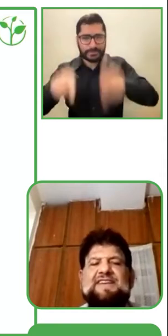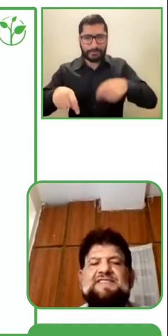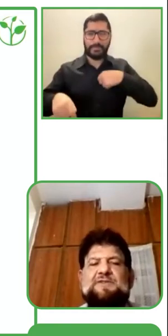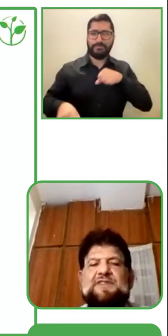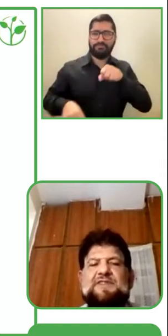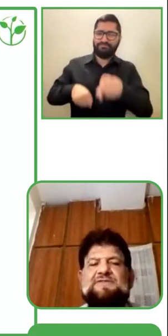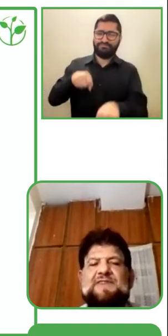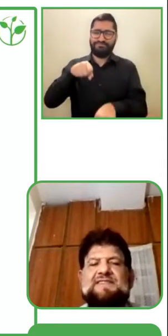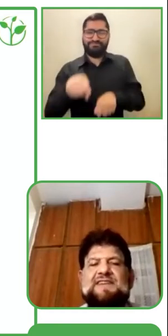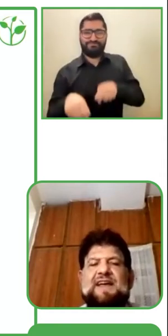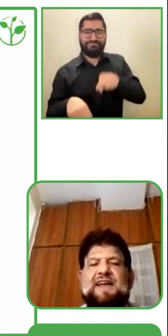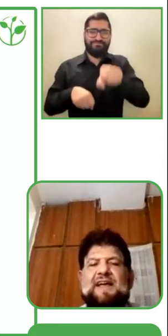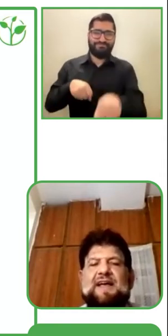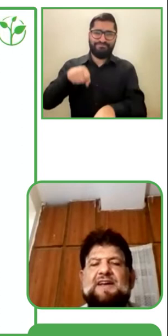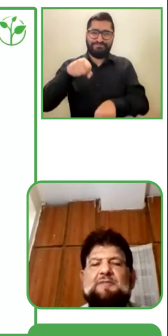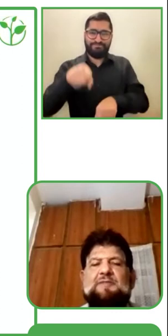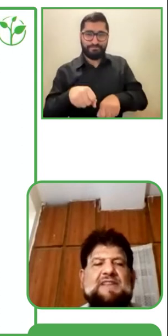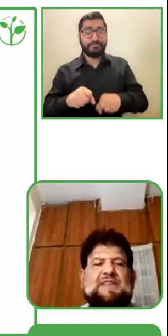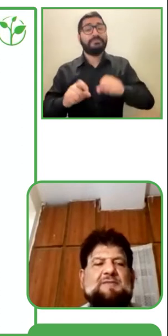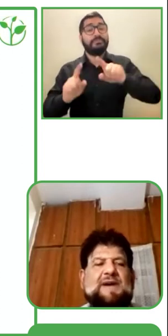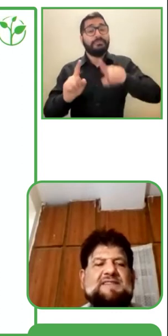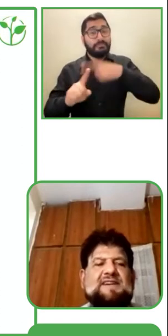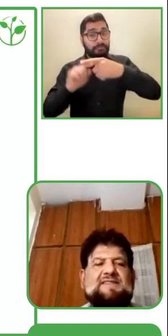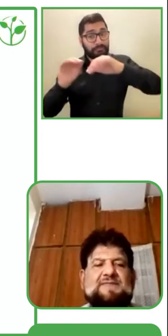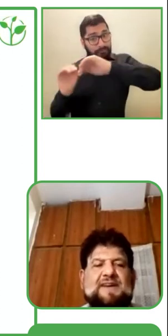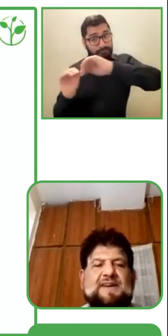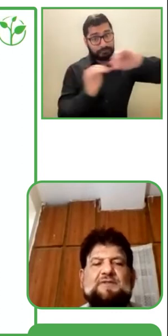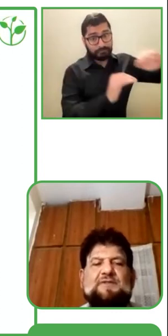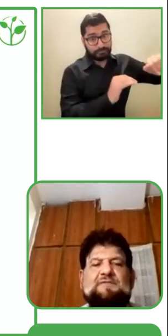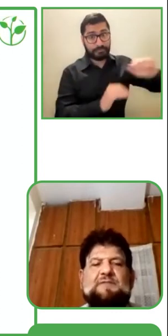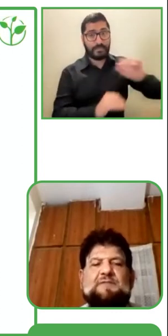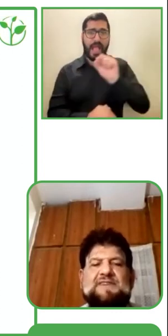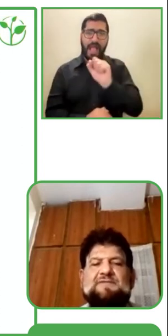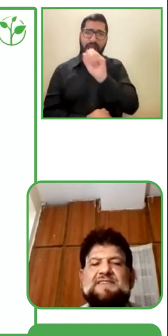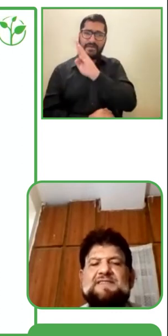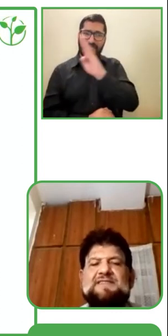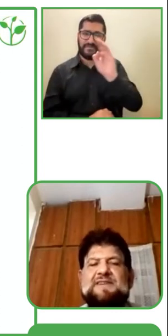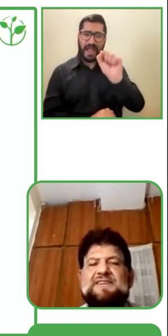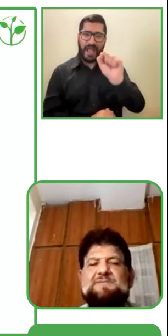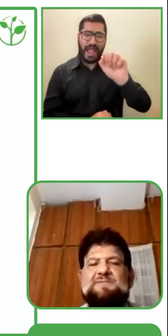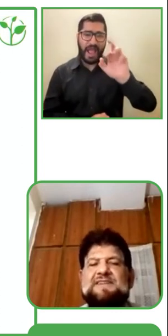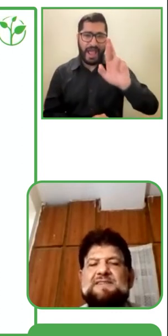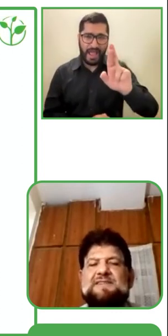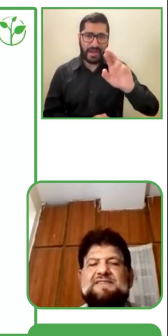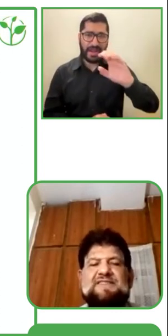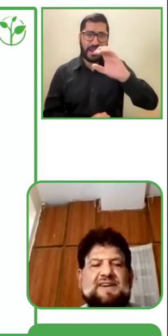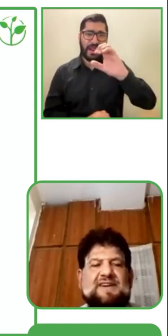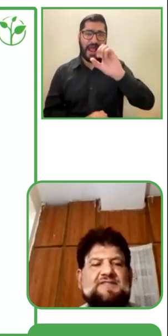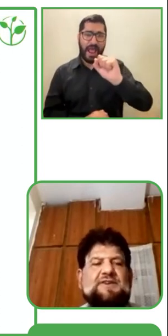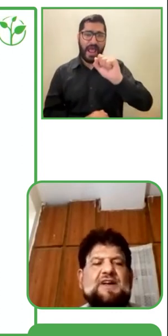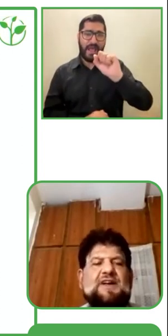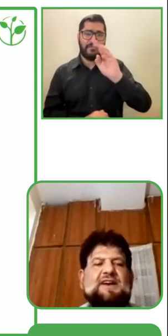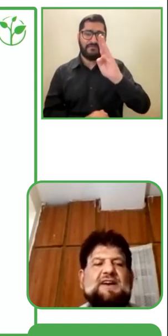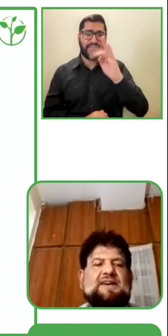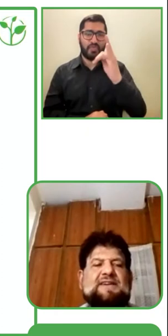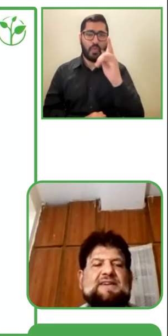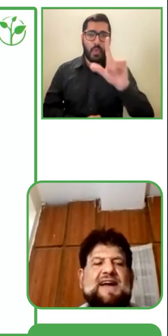an NGO that runs a monthly bicycle training program for persons with disabilities. Participants learn